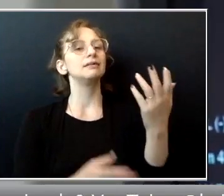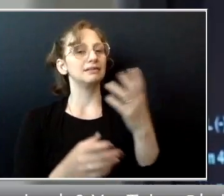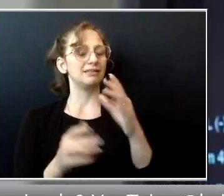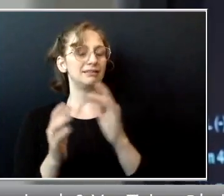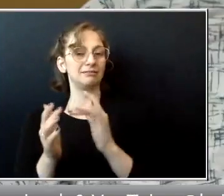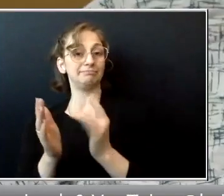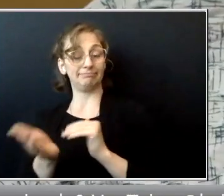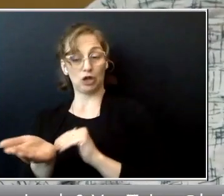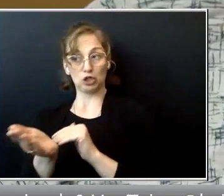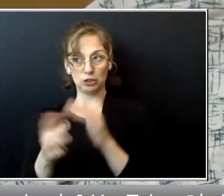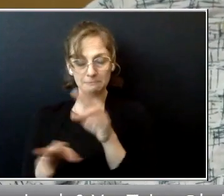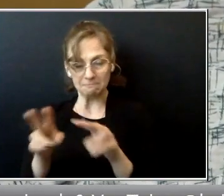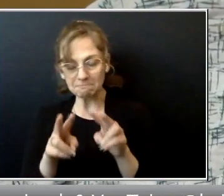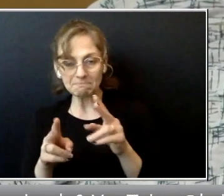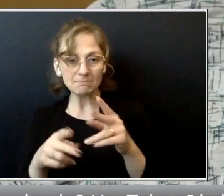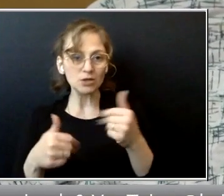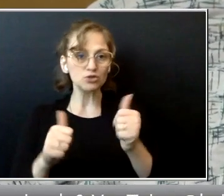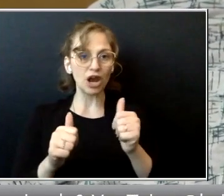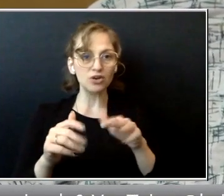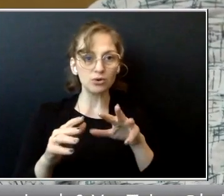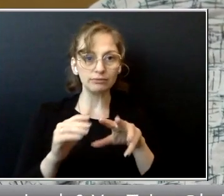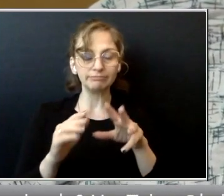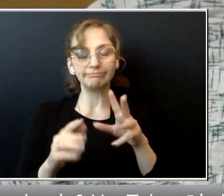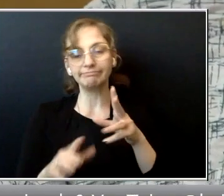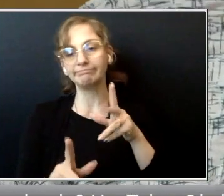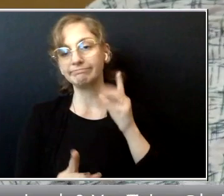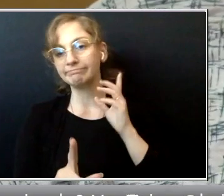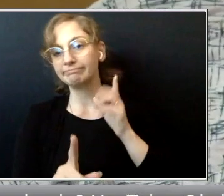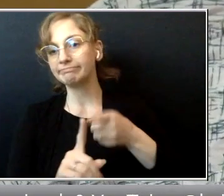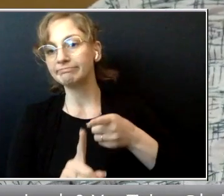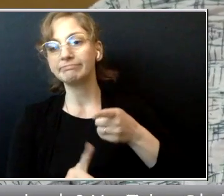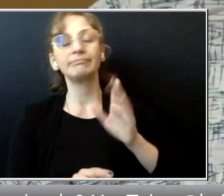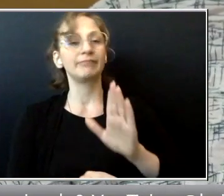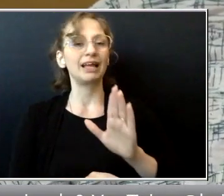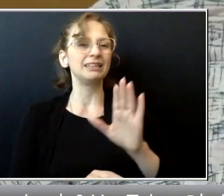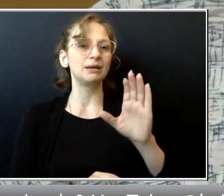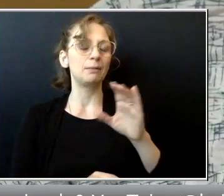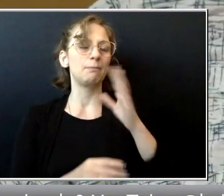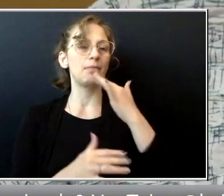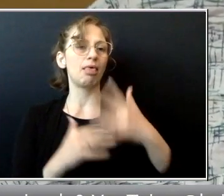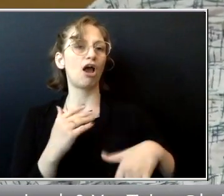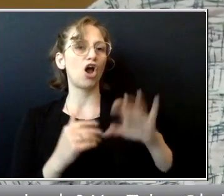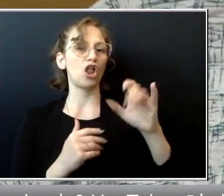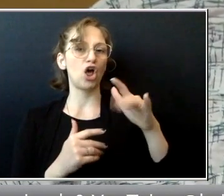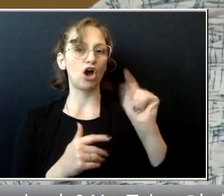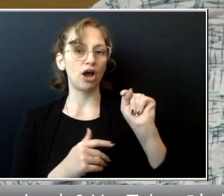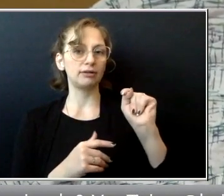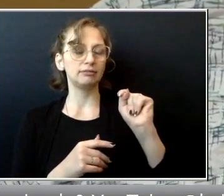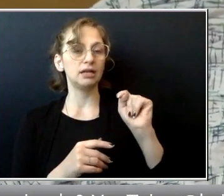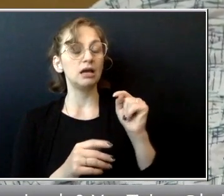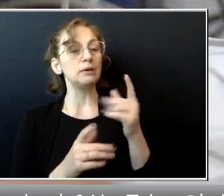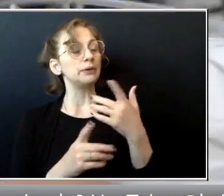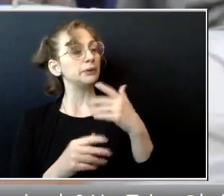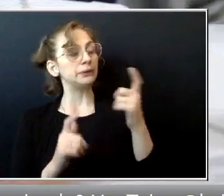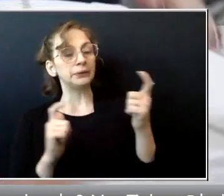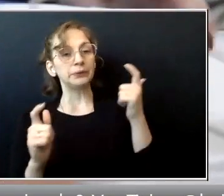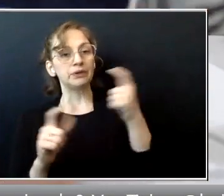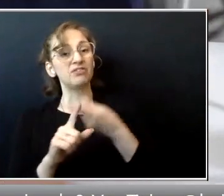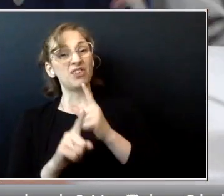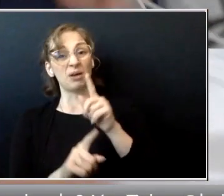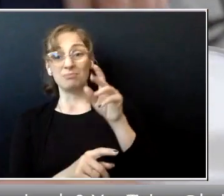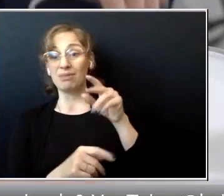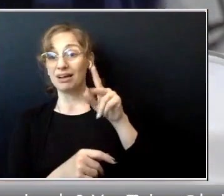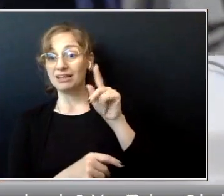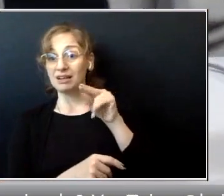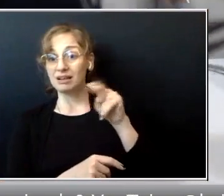pretty extensive. It probably went from my knee up to at least my hip. So, you know, a foot at least, maybe 18 inches. When we met him